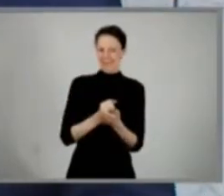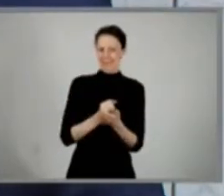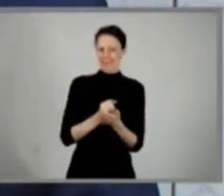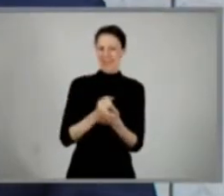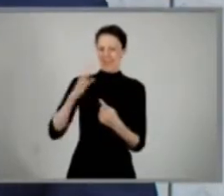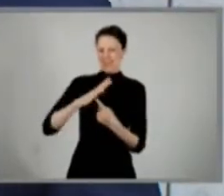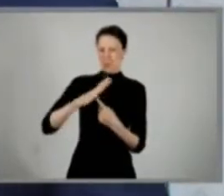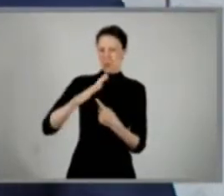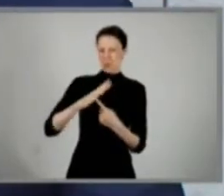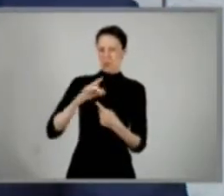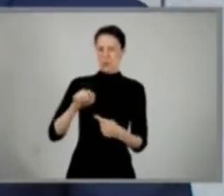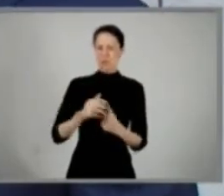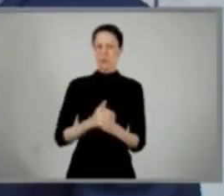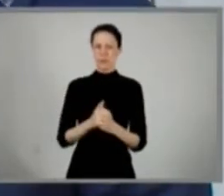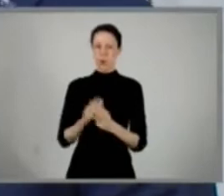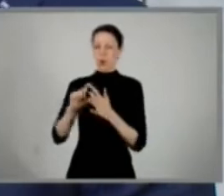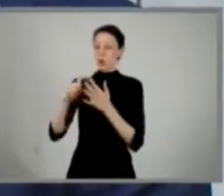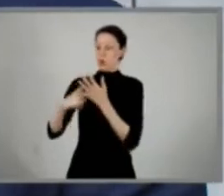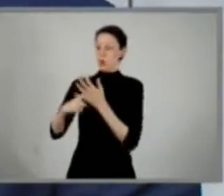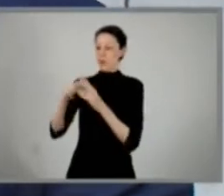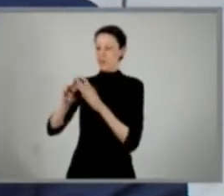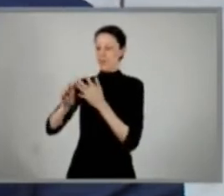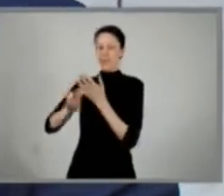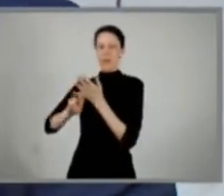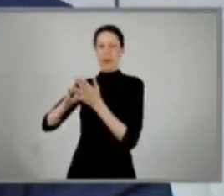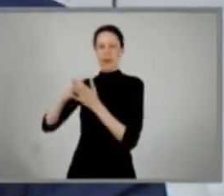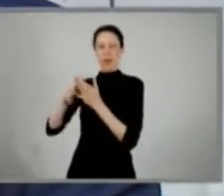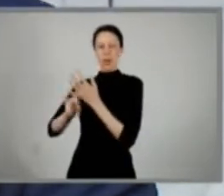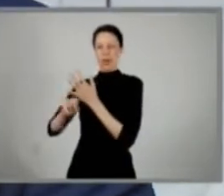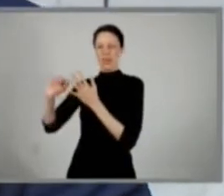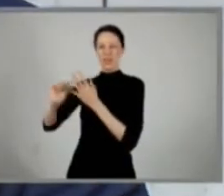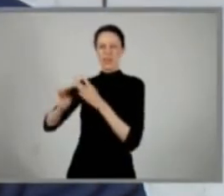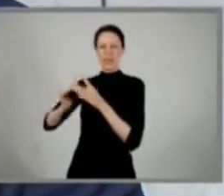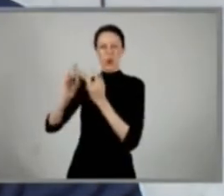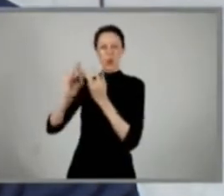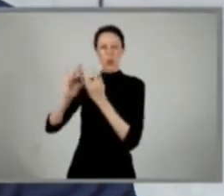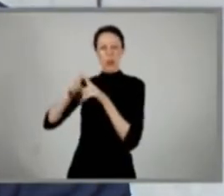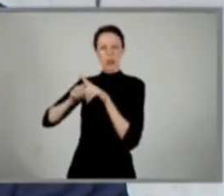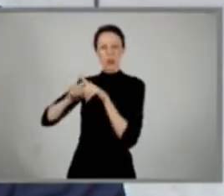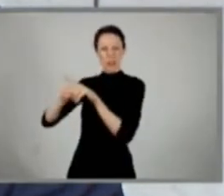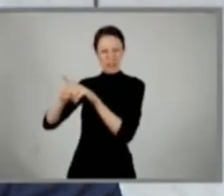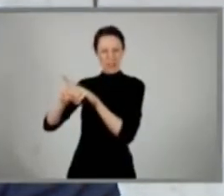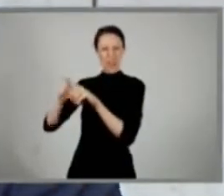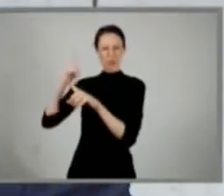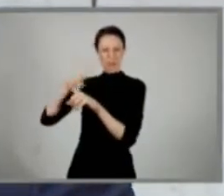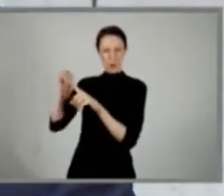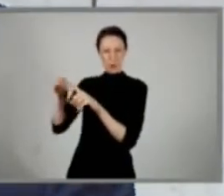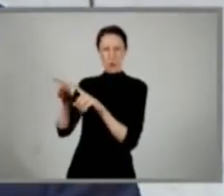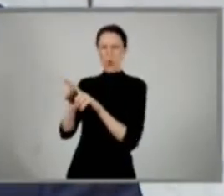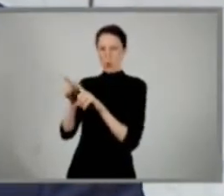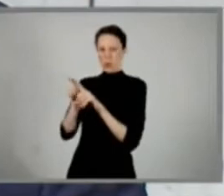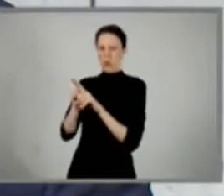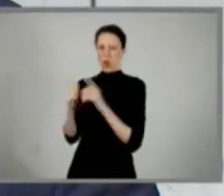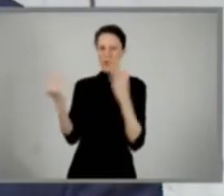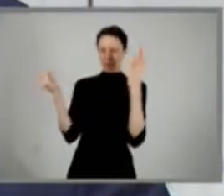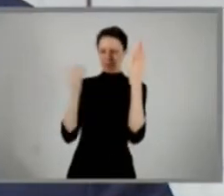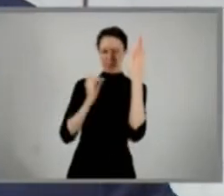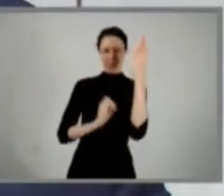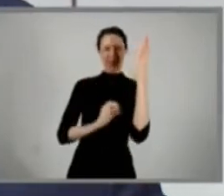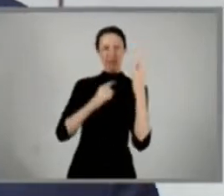tracing review, which also identifies additional metrics that are needed to make sure that we are always aware that we are staying on track